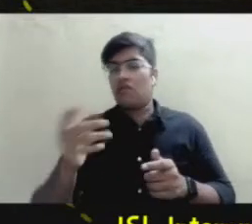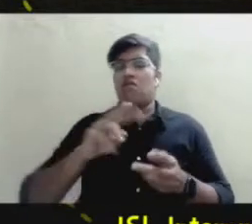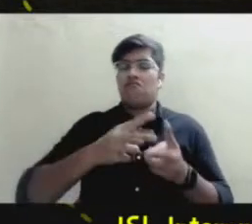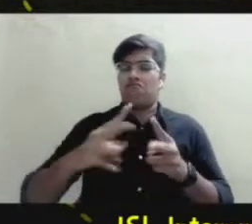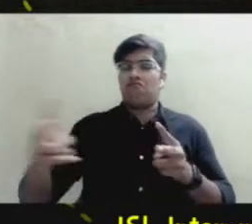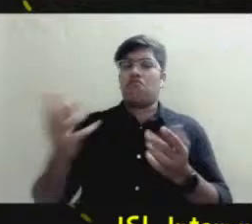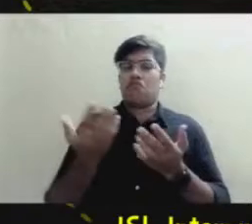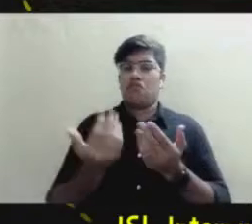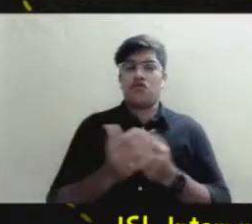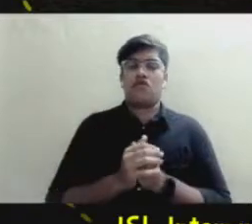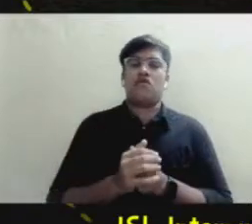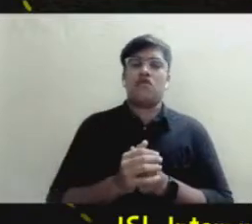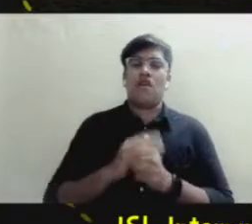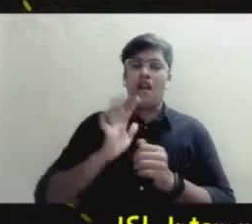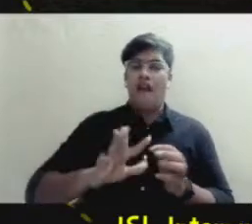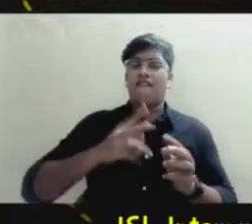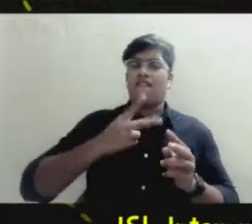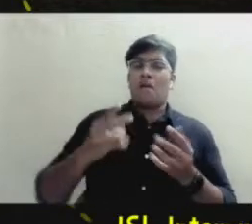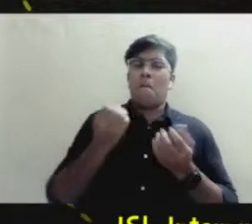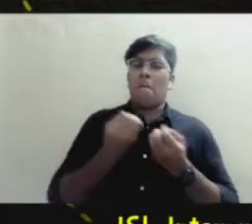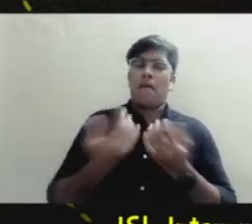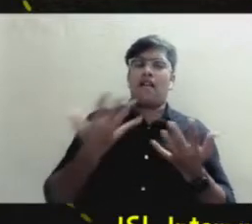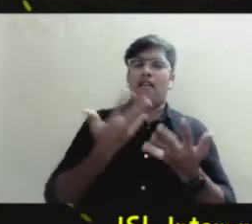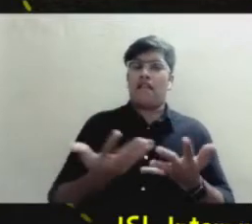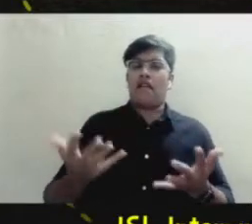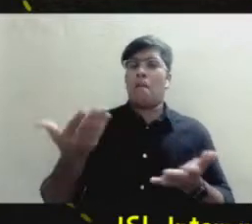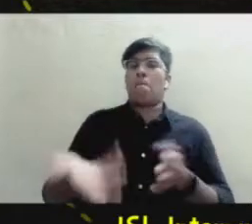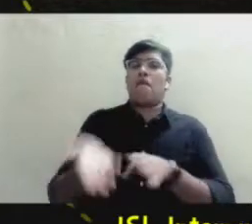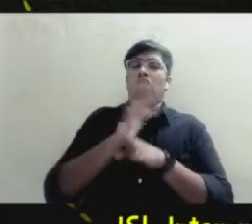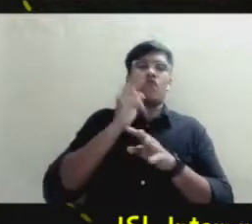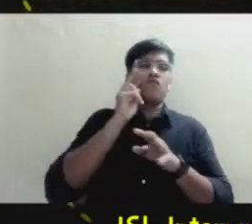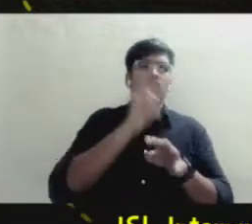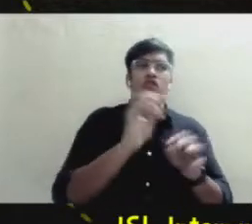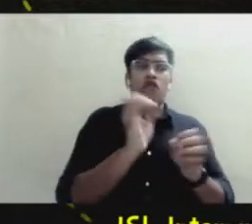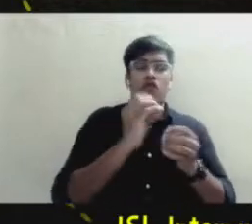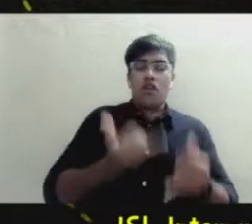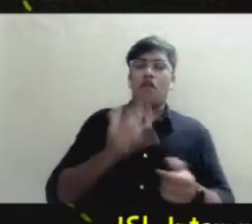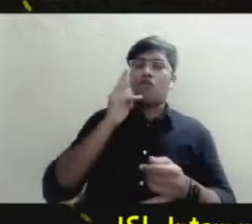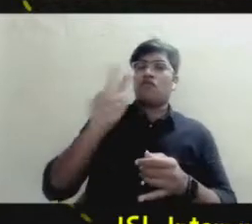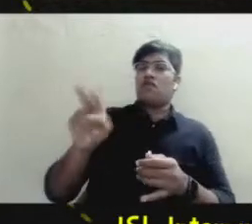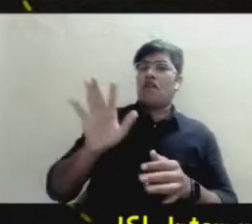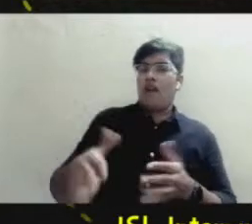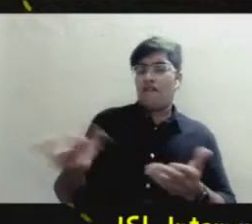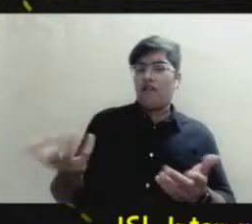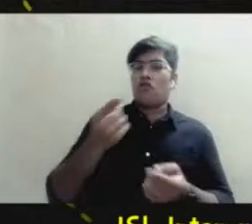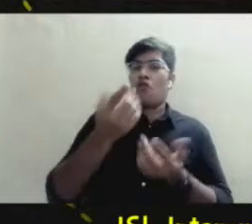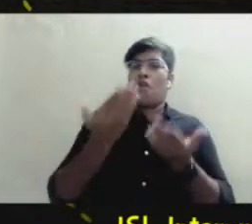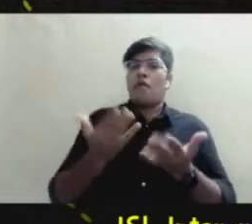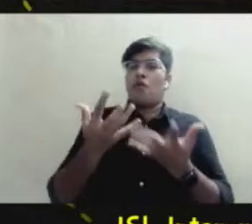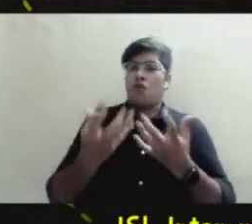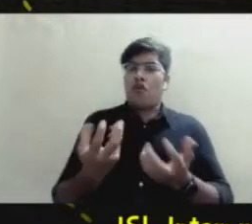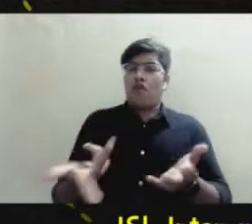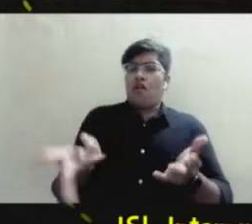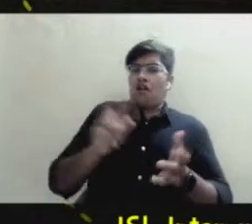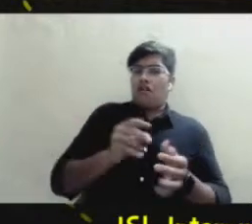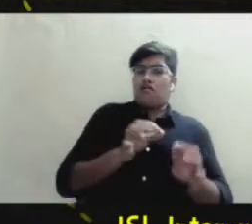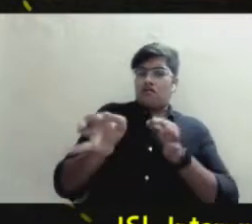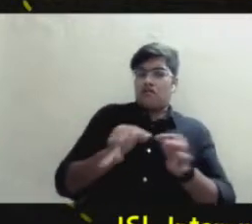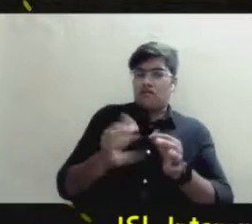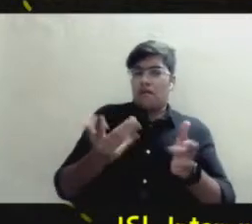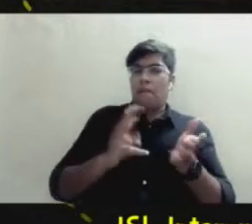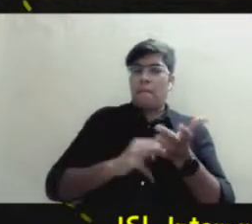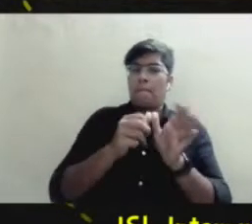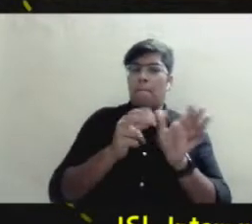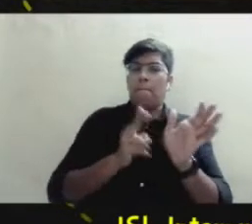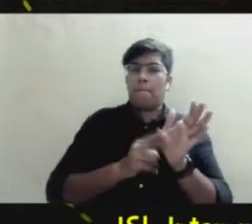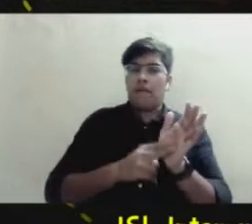see certain other things that were part of it that we didn't see at that time. So I wondered if you would want to revisit Manke Manjire and talk about that